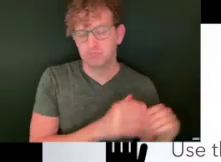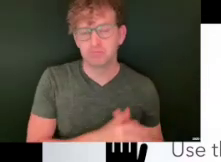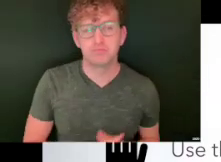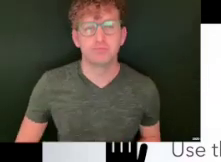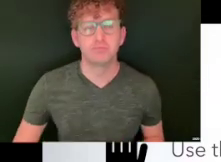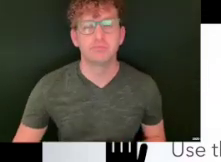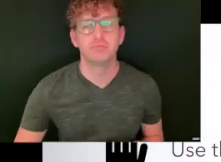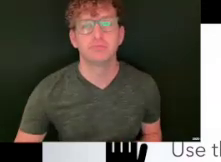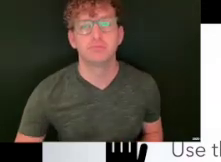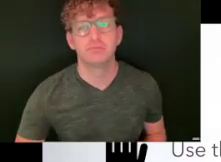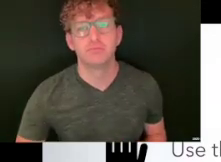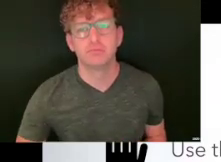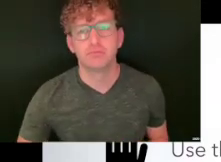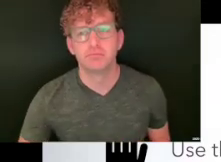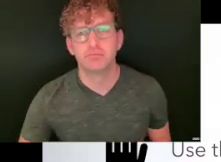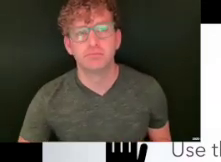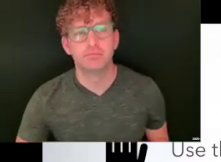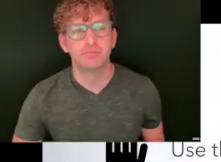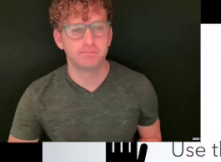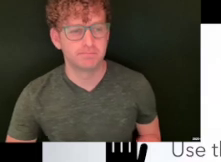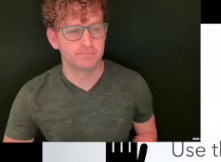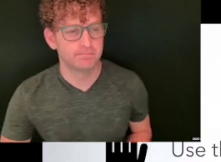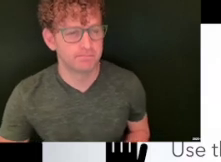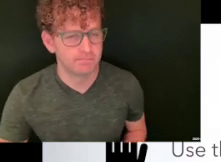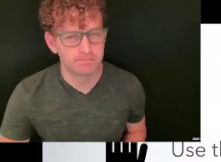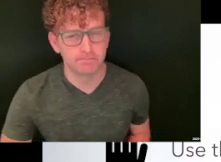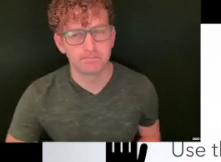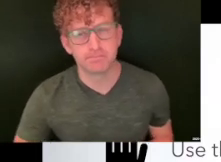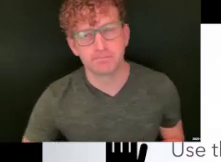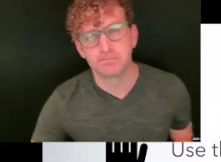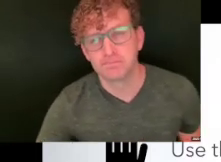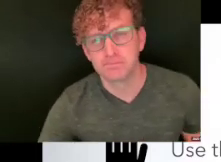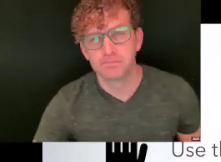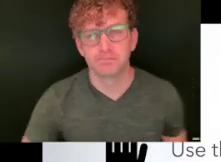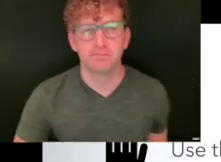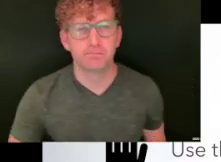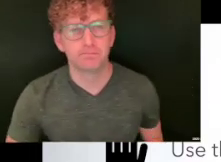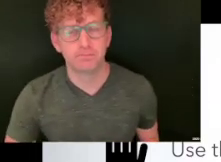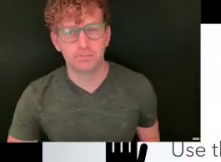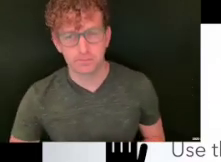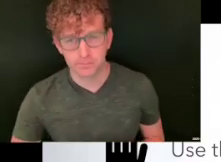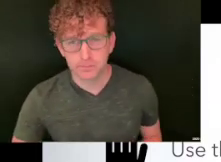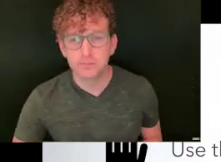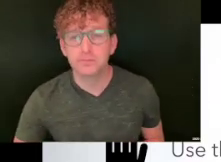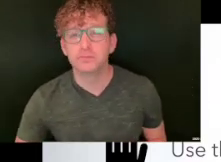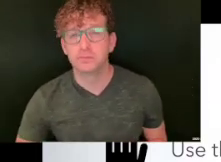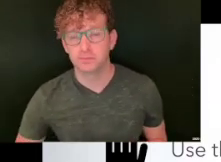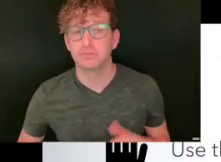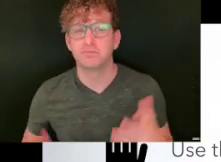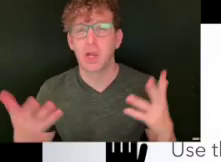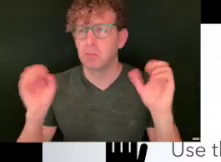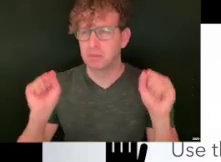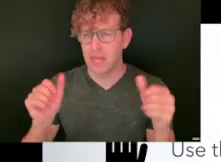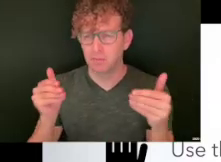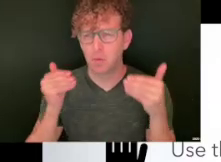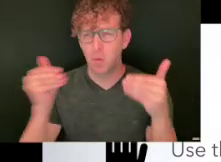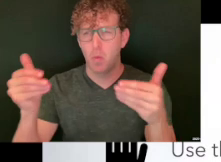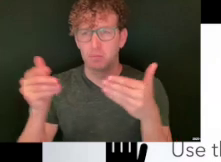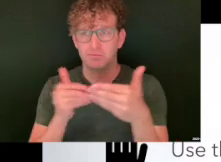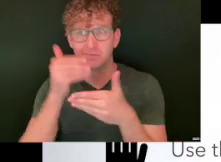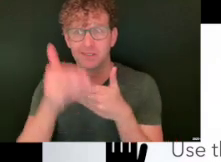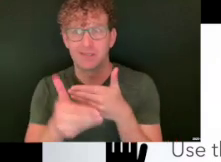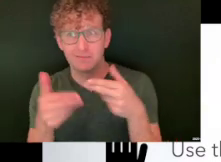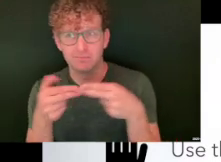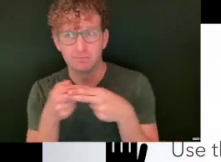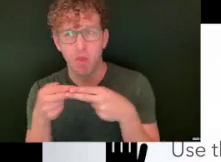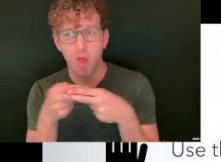Use the raise hand function if you're joining through Zoom. And if you are on the phone, you may press #2